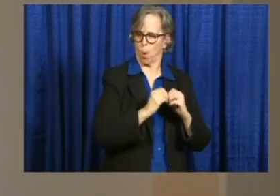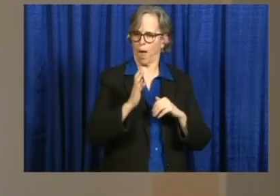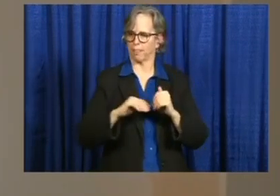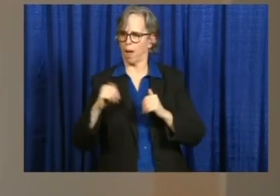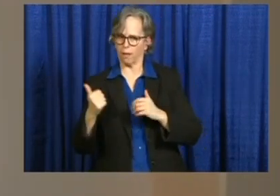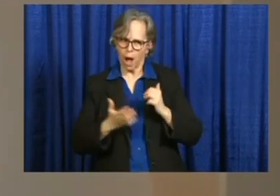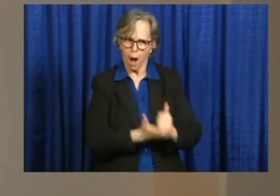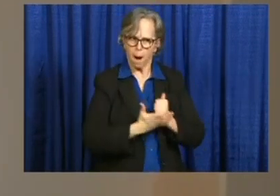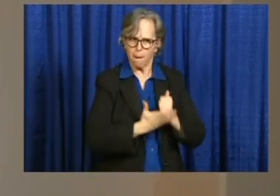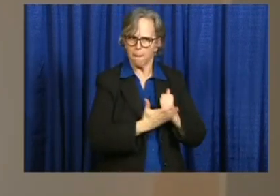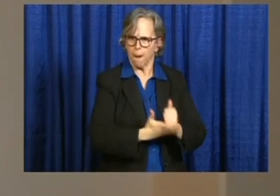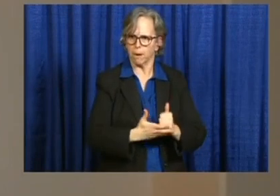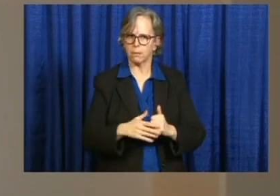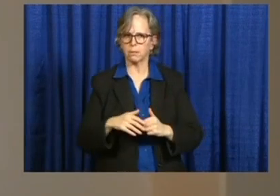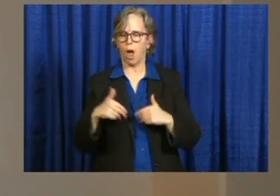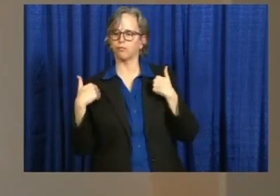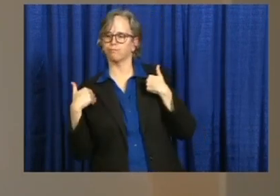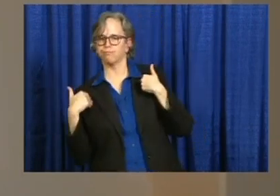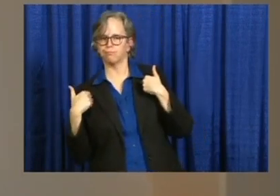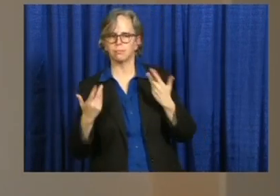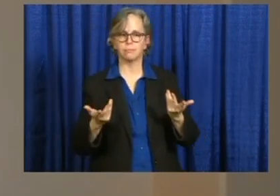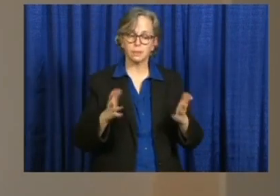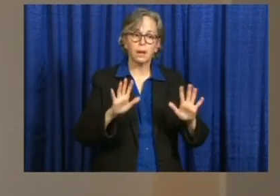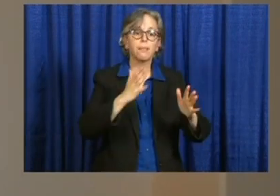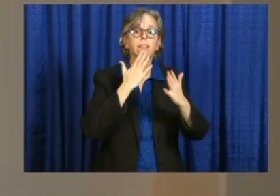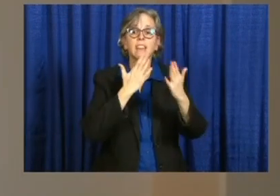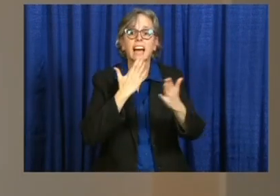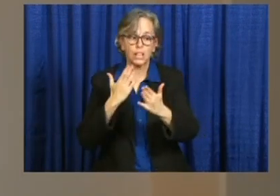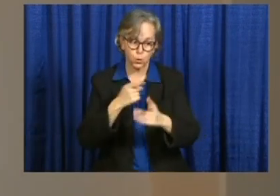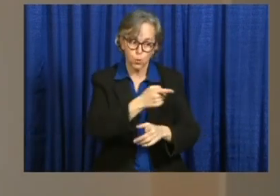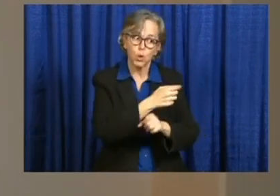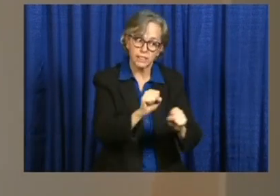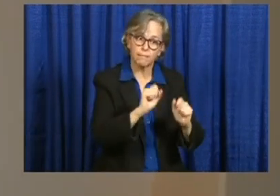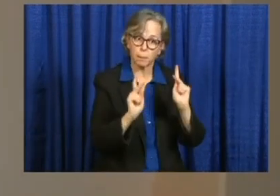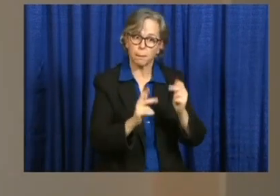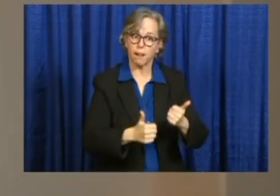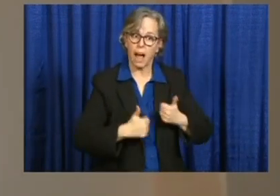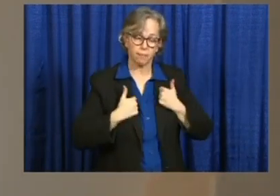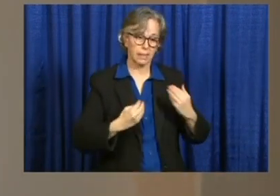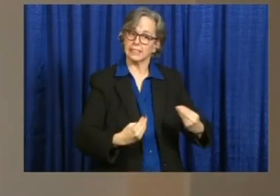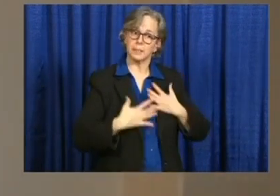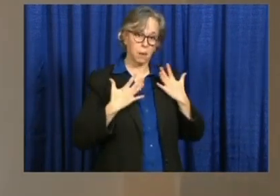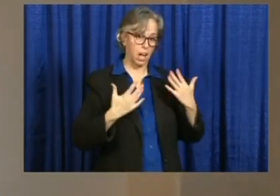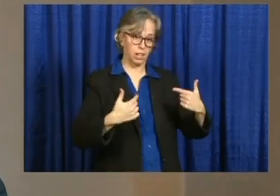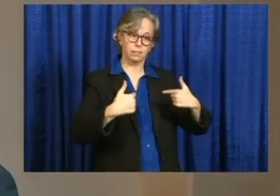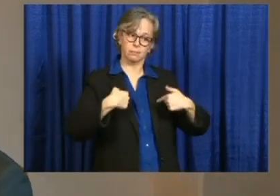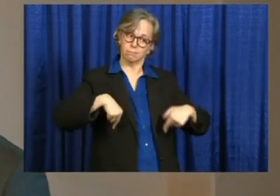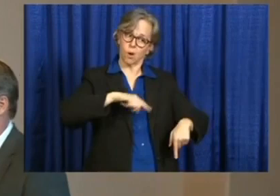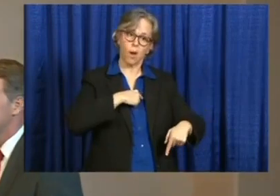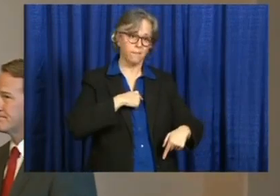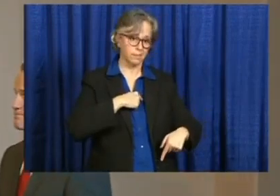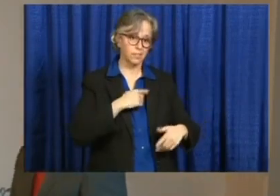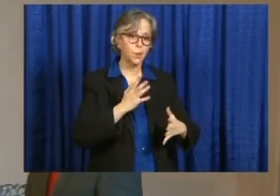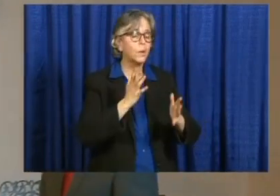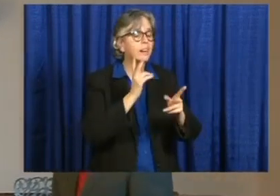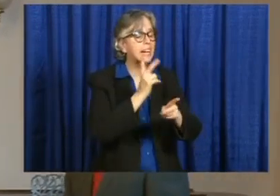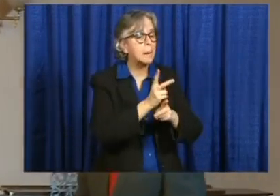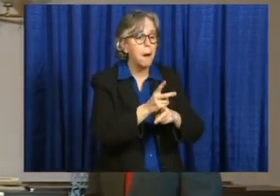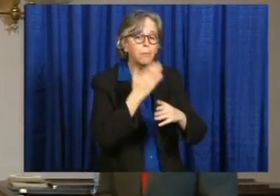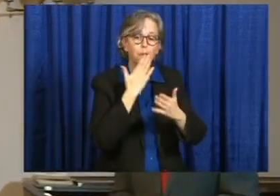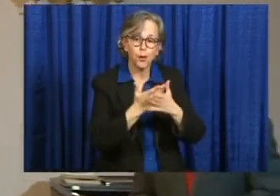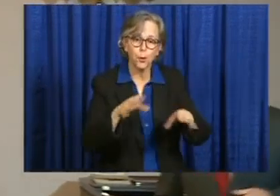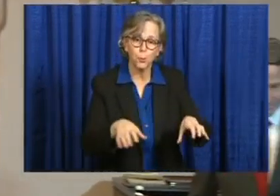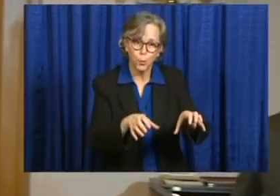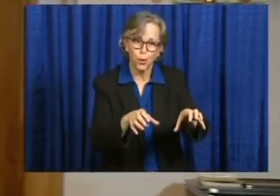are lifesavers. You are inspirations for all of us. Keep up the good work. Governor? Lieutenant Governor, thank you very much. Dr.